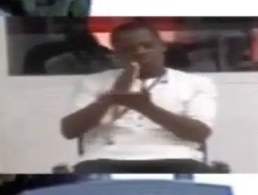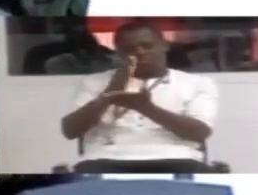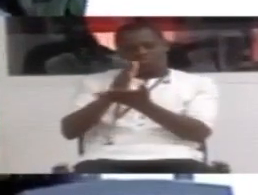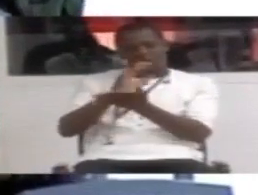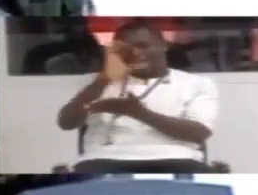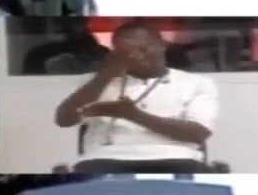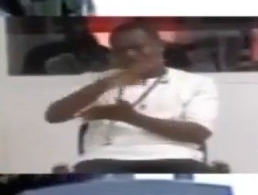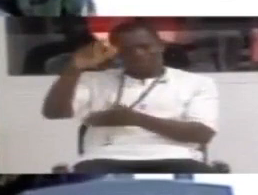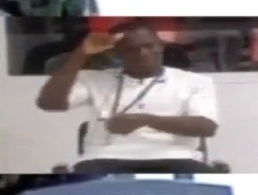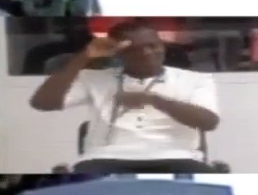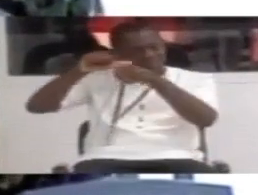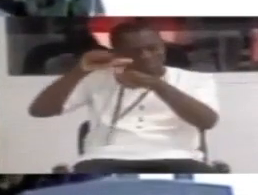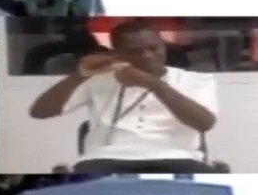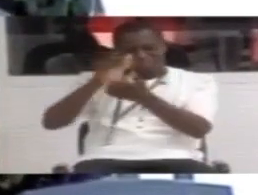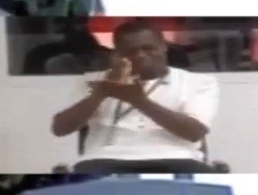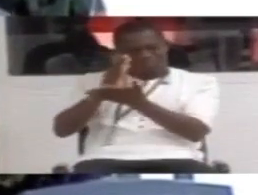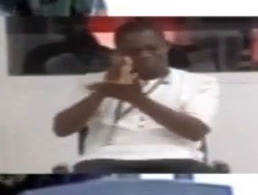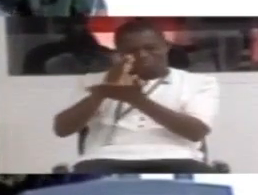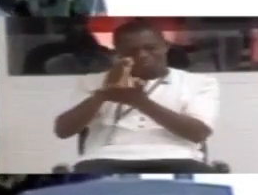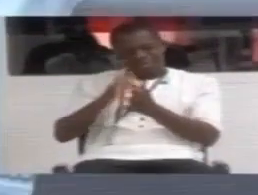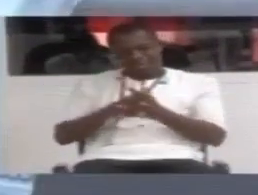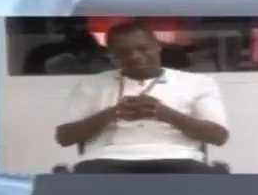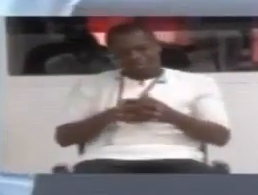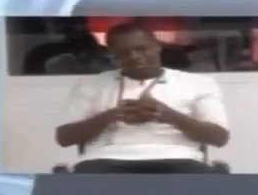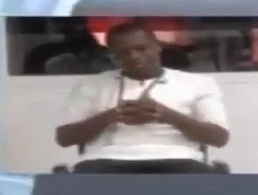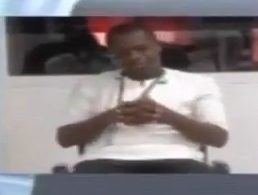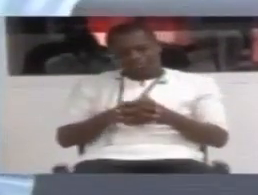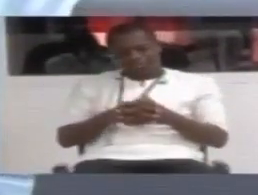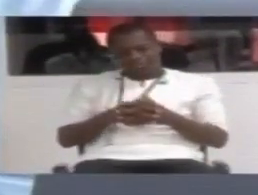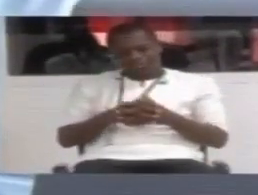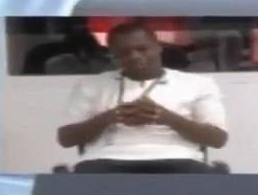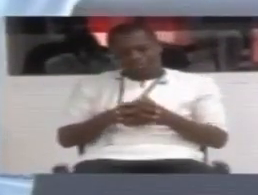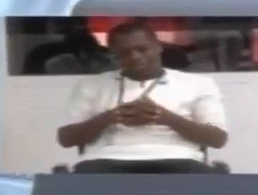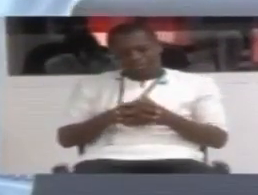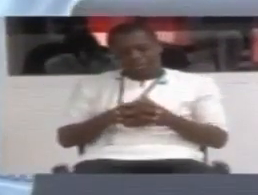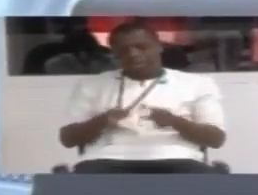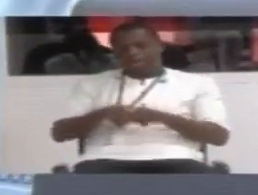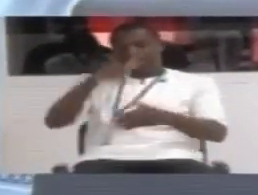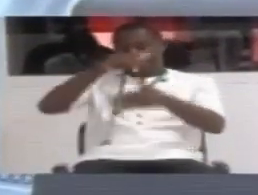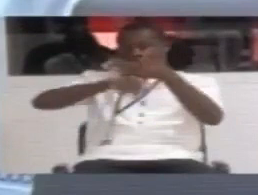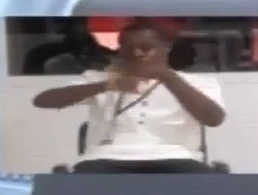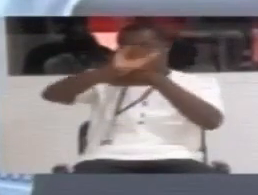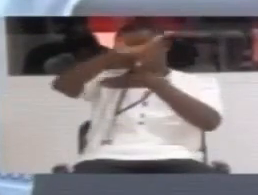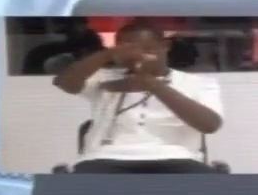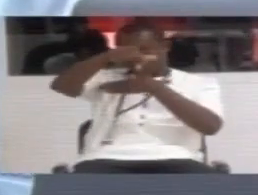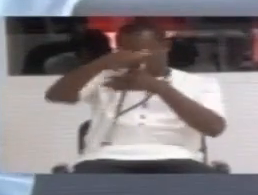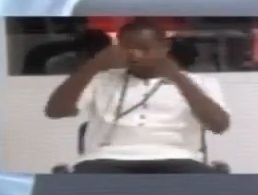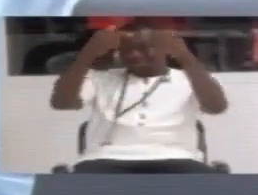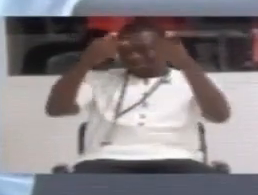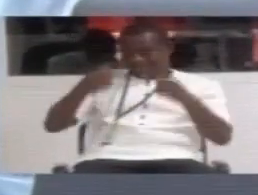mënuma fatale ko lolu nak. To be frank, I cannot recall that. In your statement, ci sa wax bi,